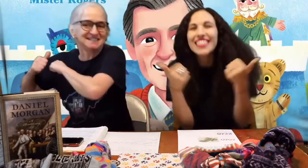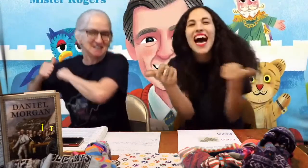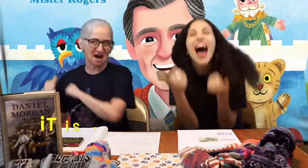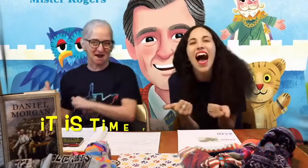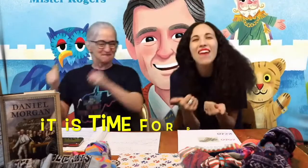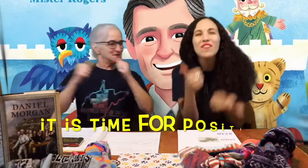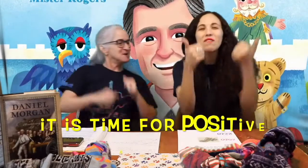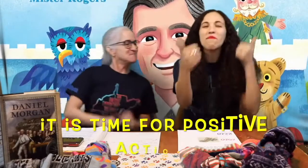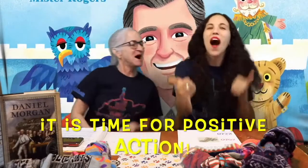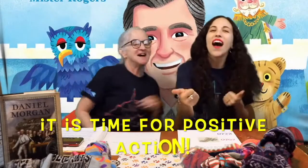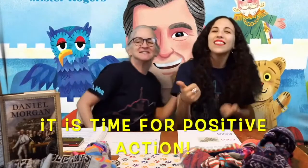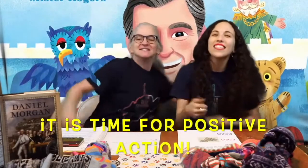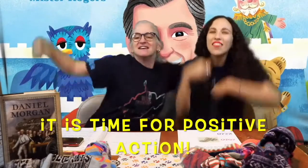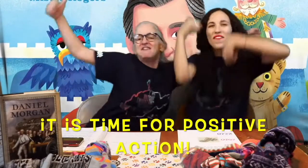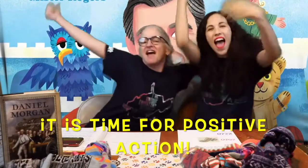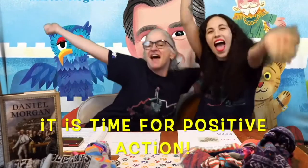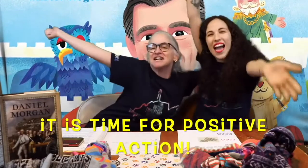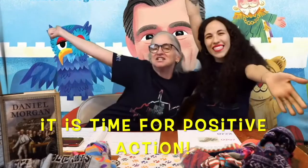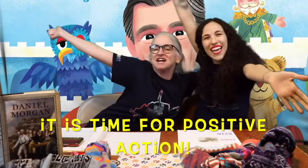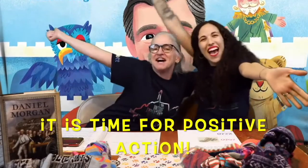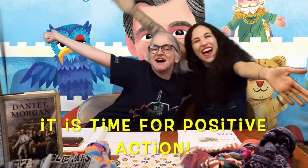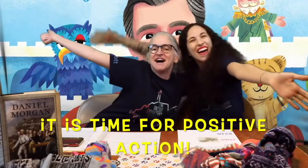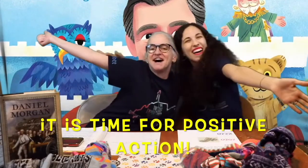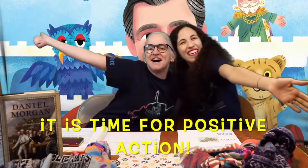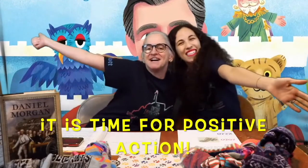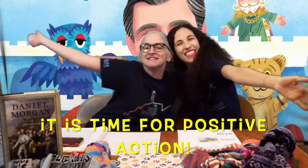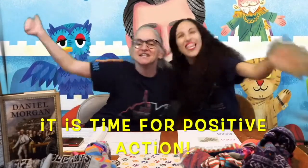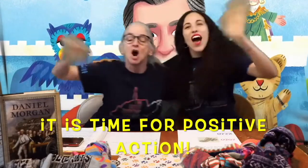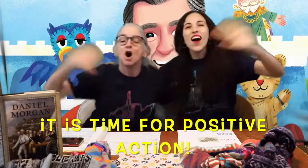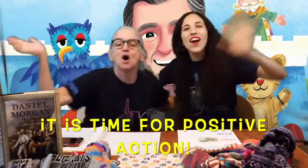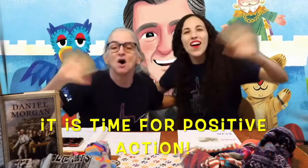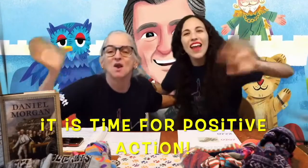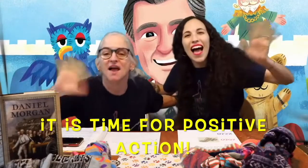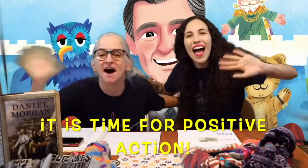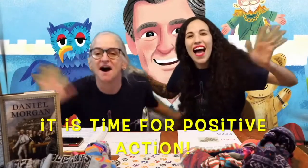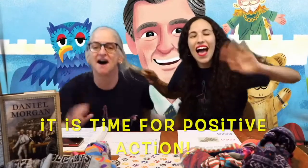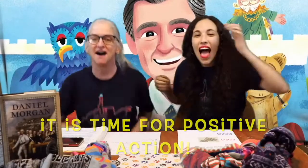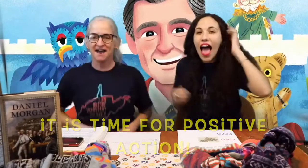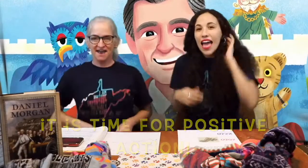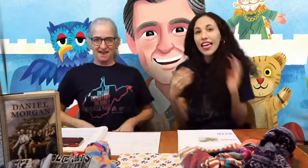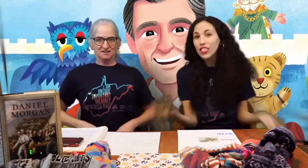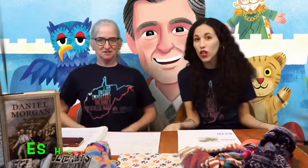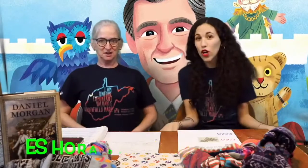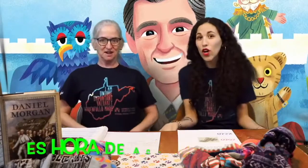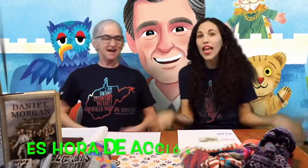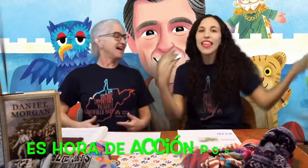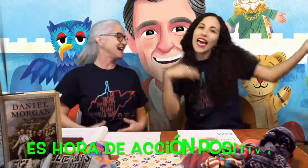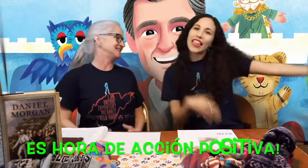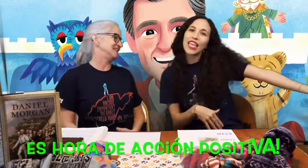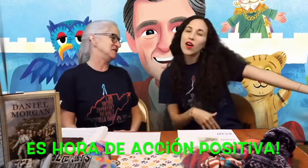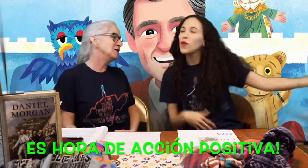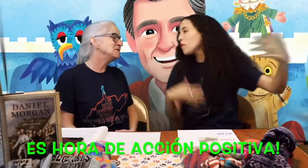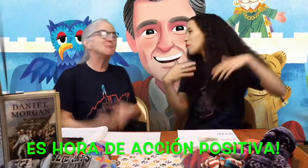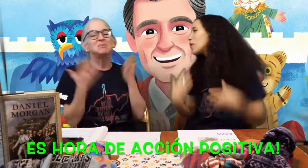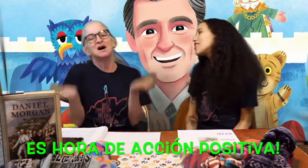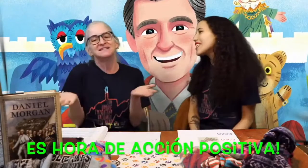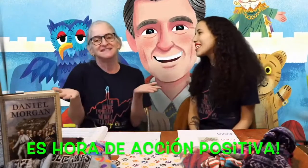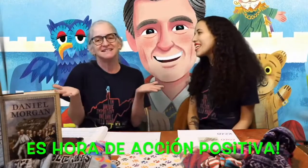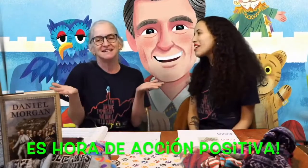It's time for positive actions! Hola! Esto es la lección